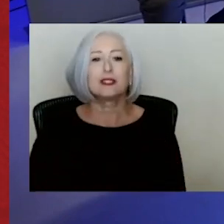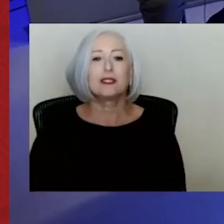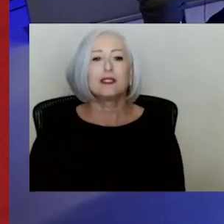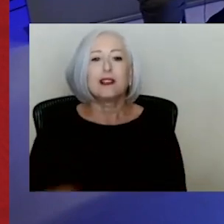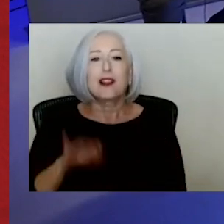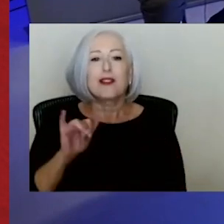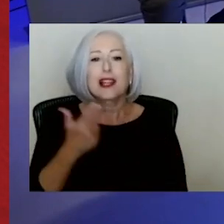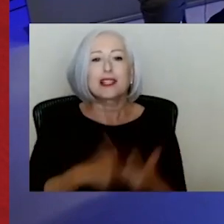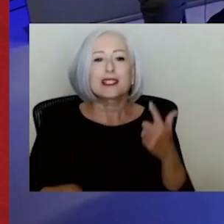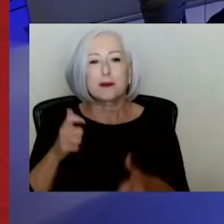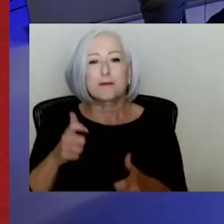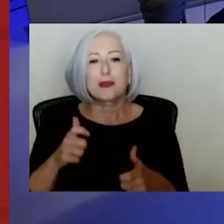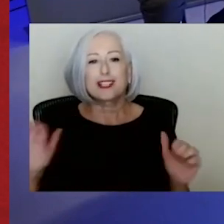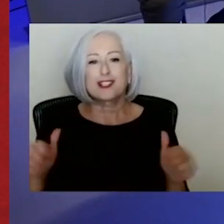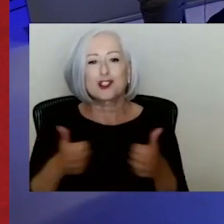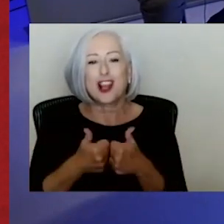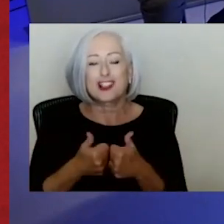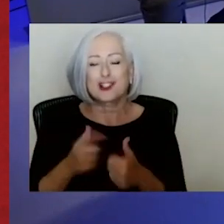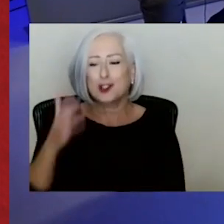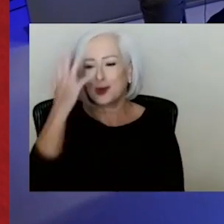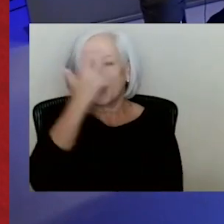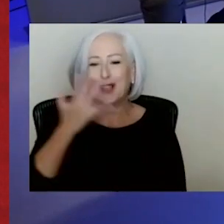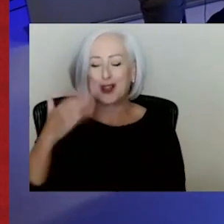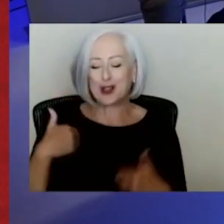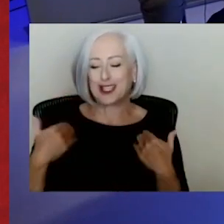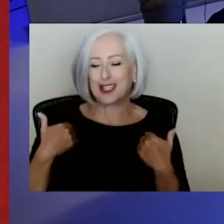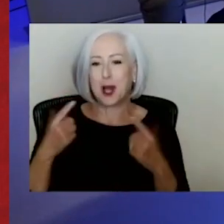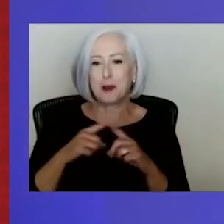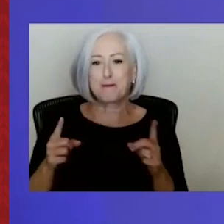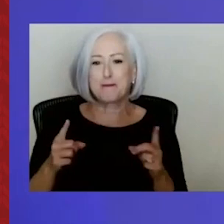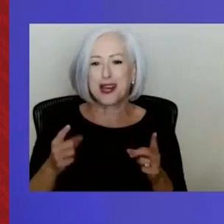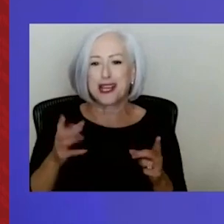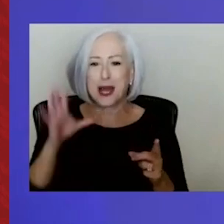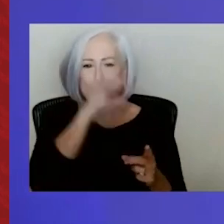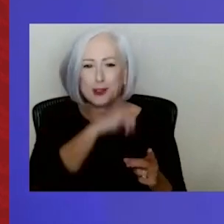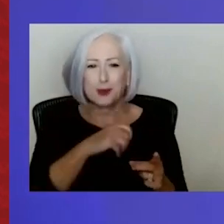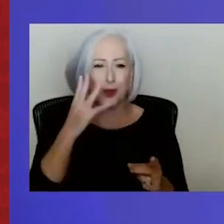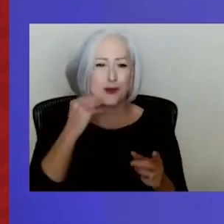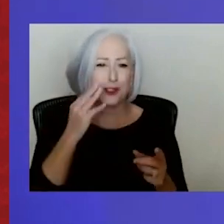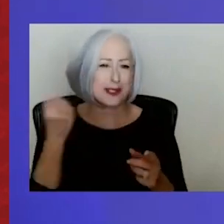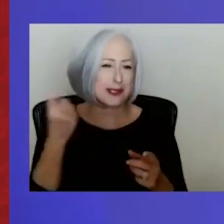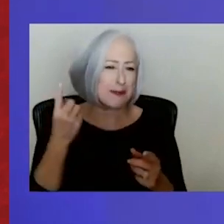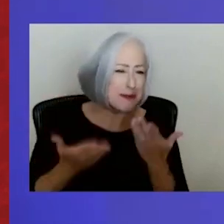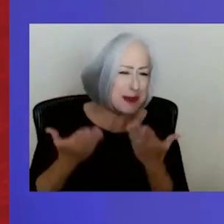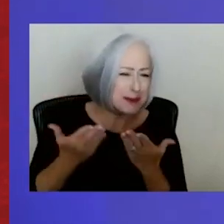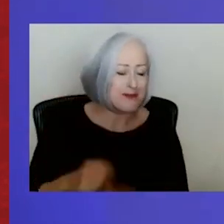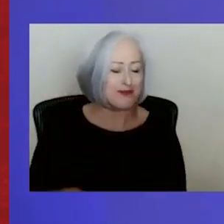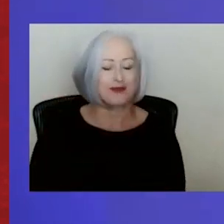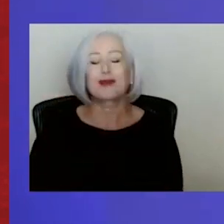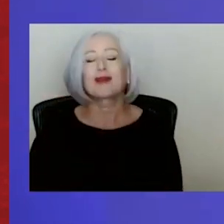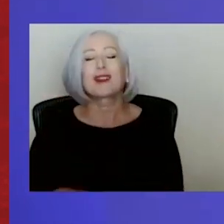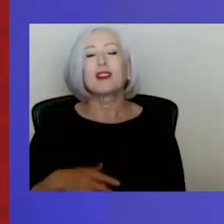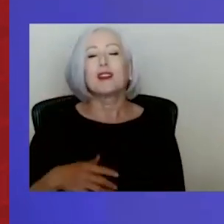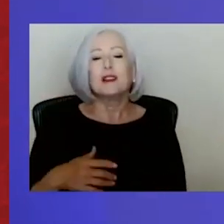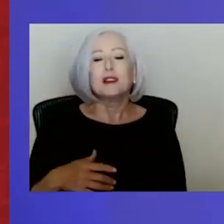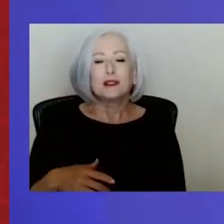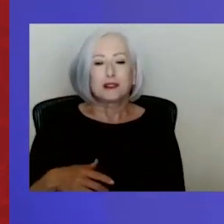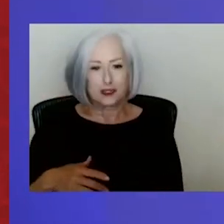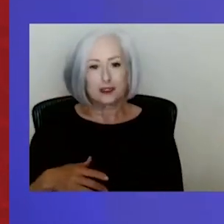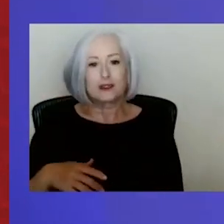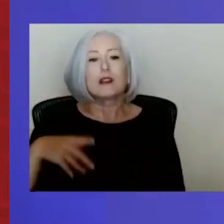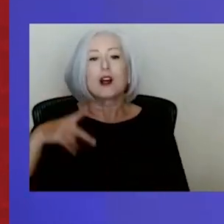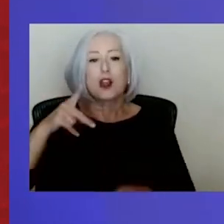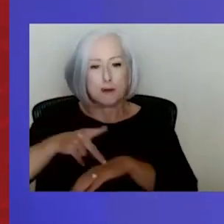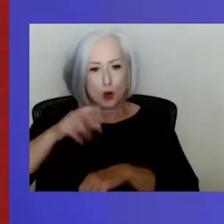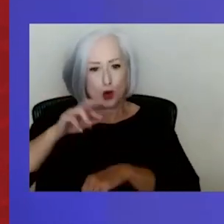look very young, but I'm going to assume you've been doing this for a while. You're a little gray around the temple. I think the shortage that we talked about earlier, the Puerto Rico shortage, was a little bit more